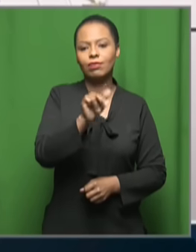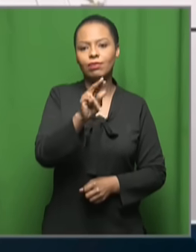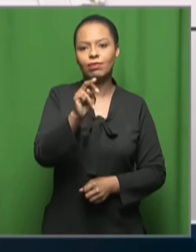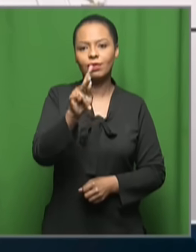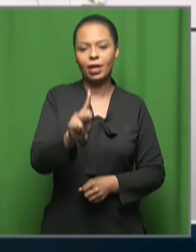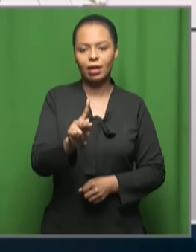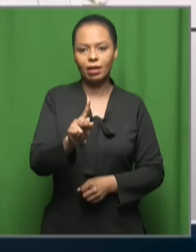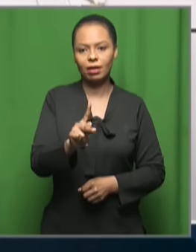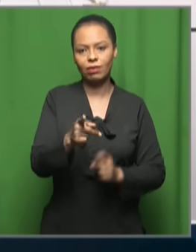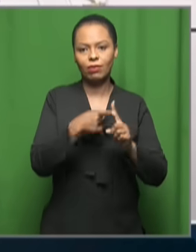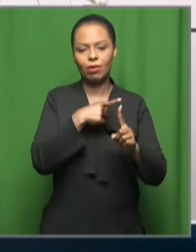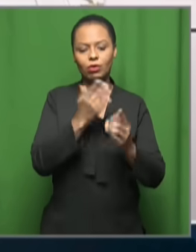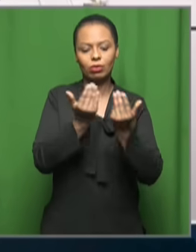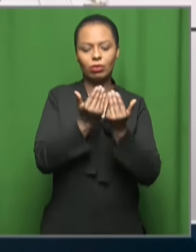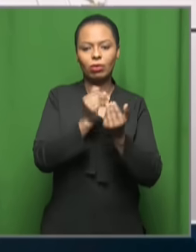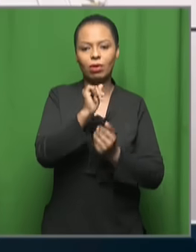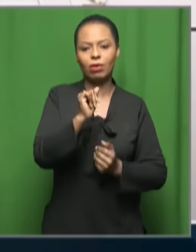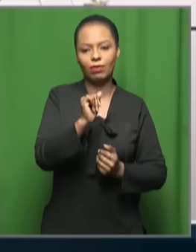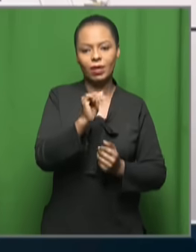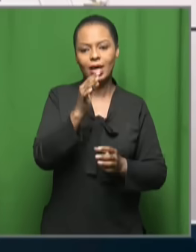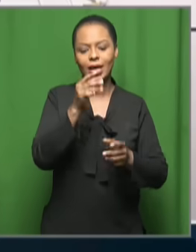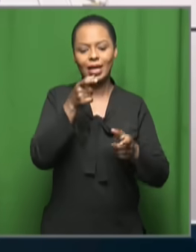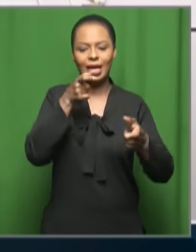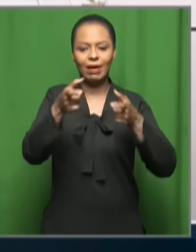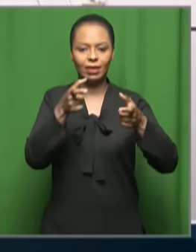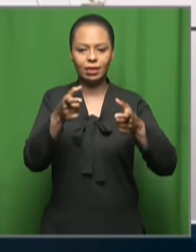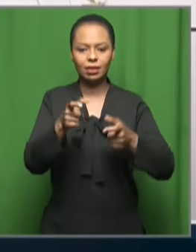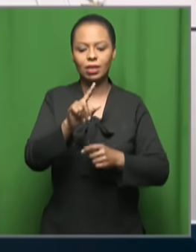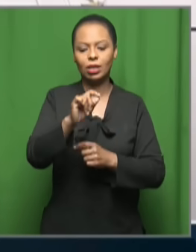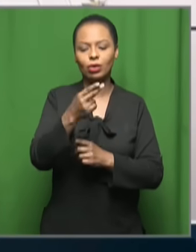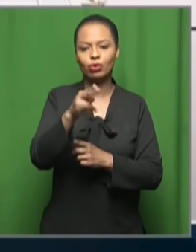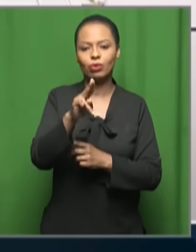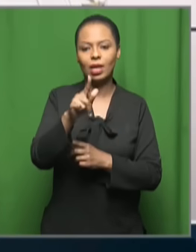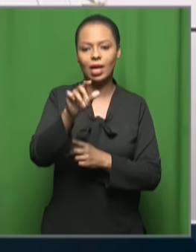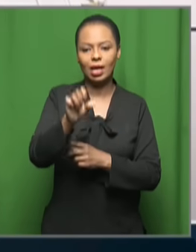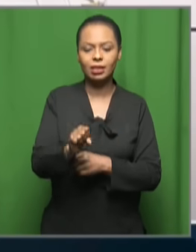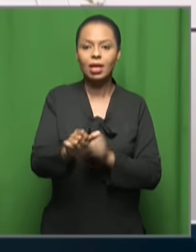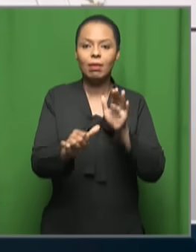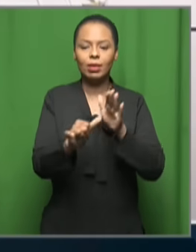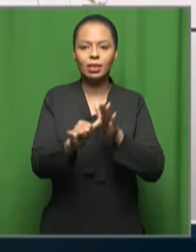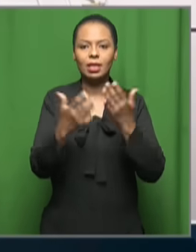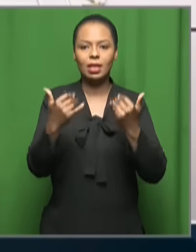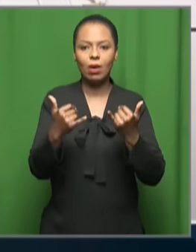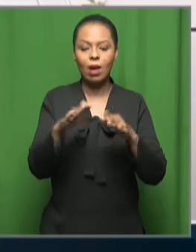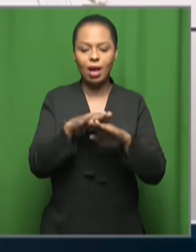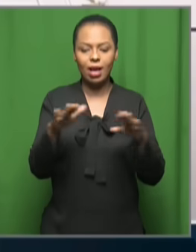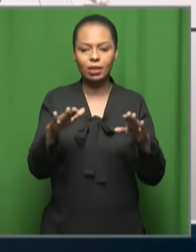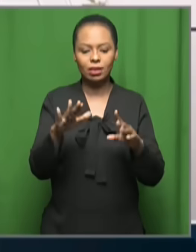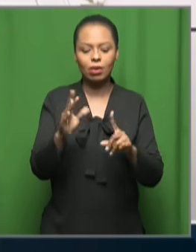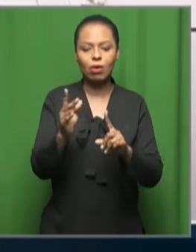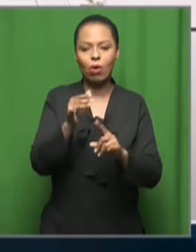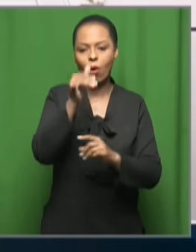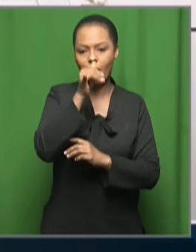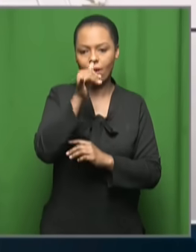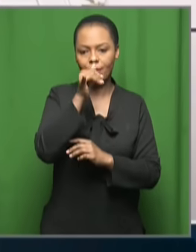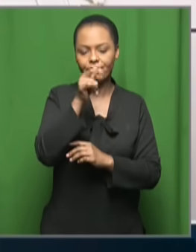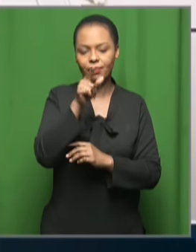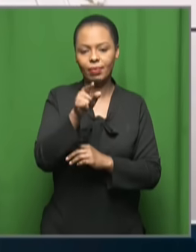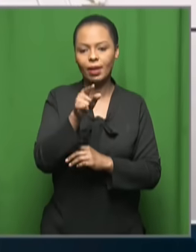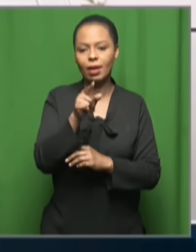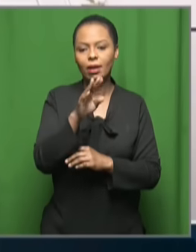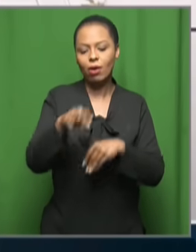Governance. We are looking at anti-corruption. And to us, what's important about this is that anti-corruption actually formed part of a working